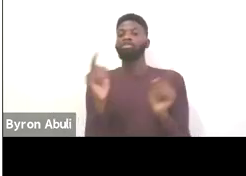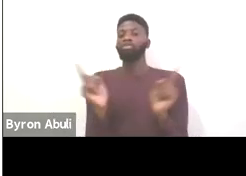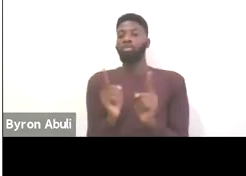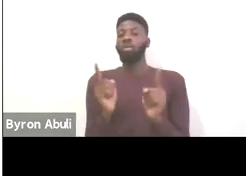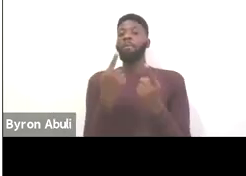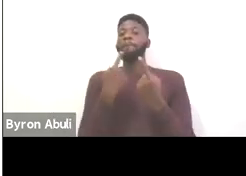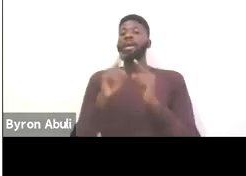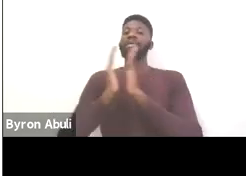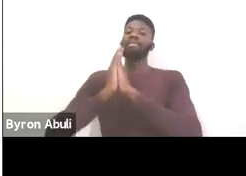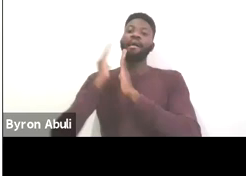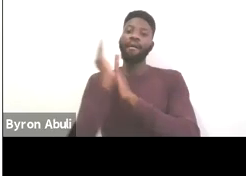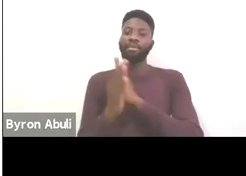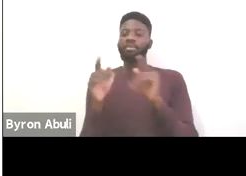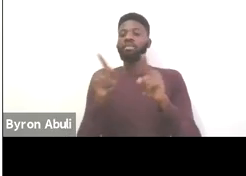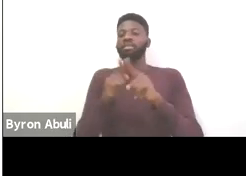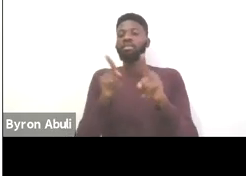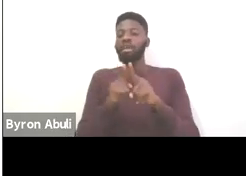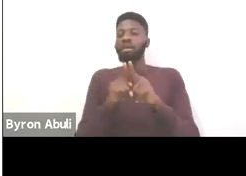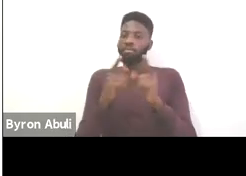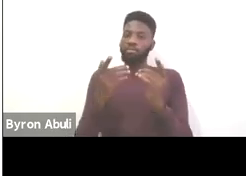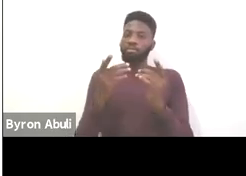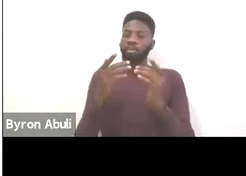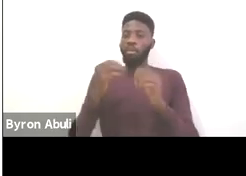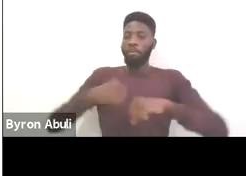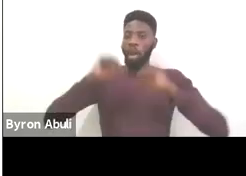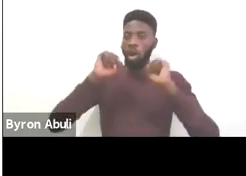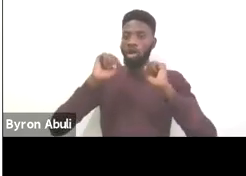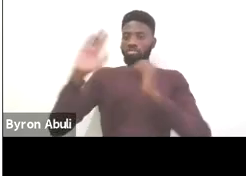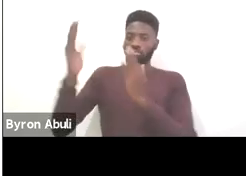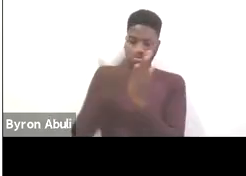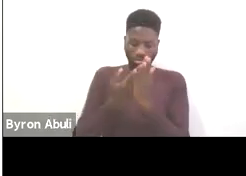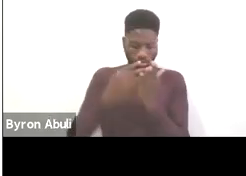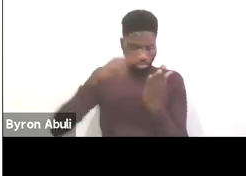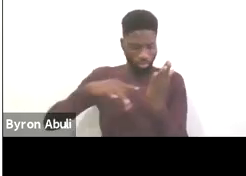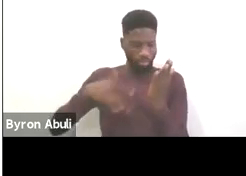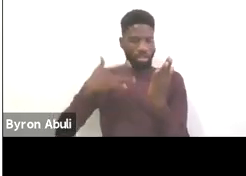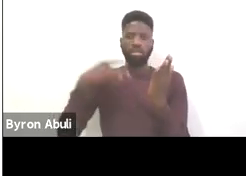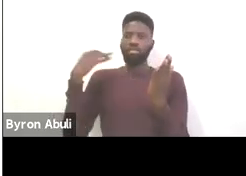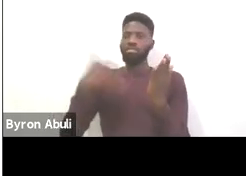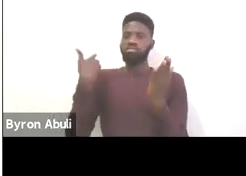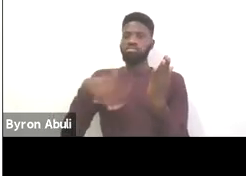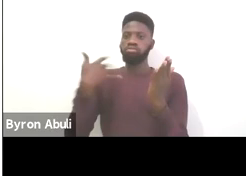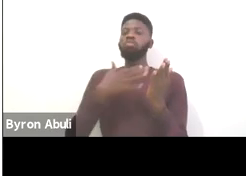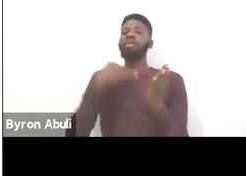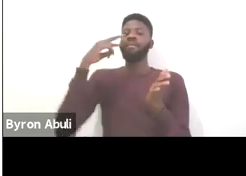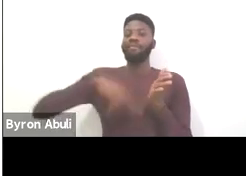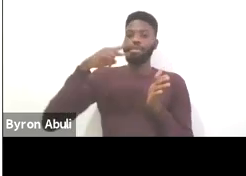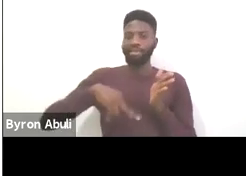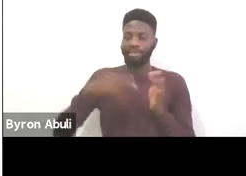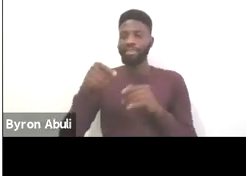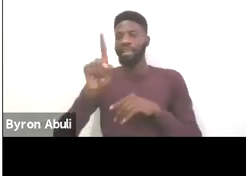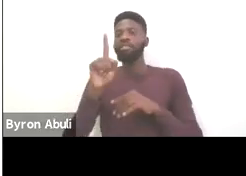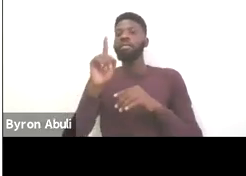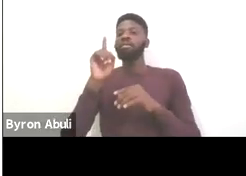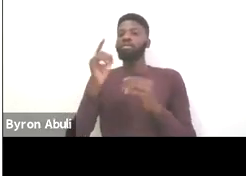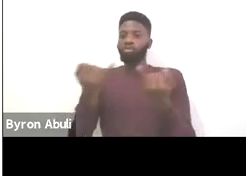direct and also very enticing to your employer. Let them first introduce yourself. Let mention where you